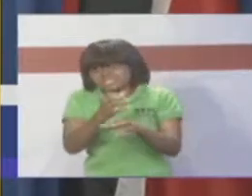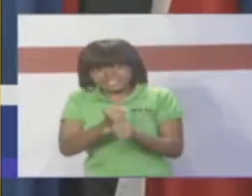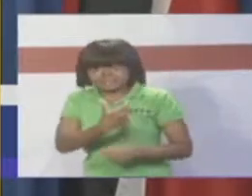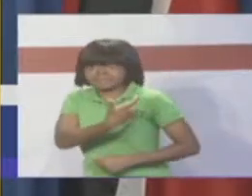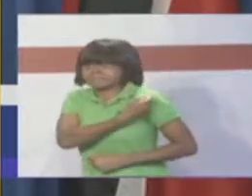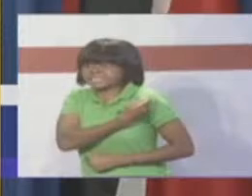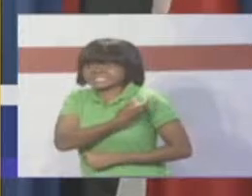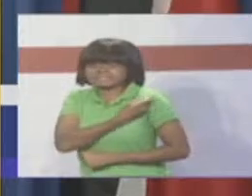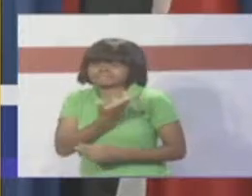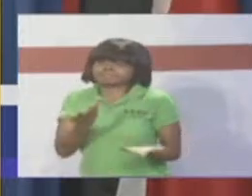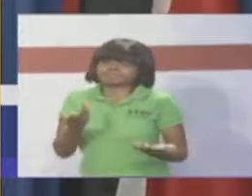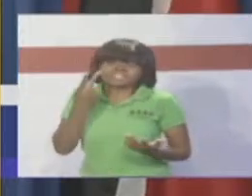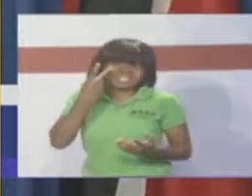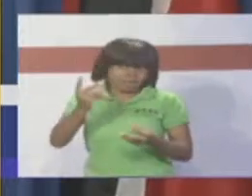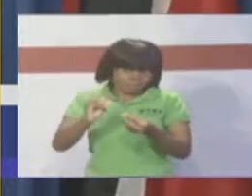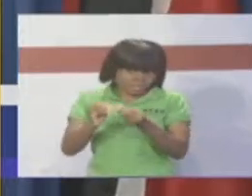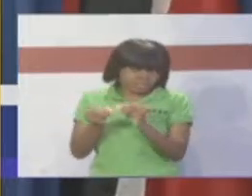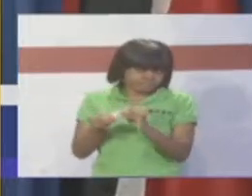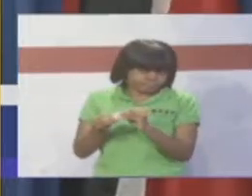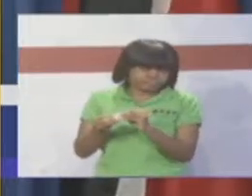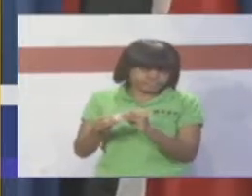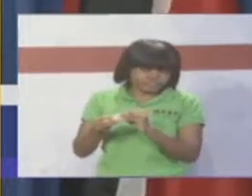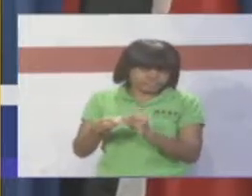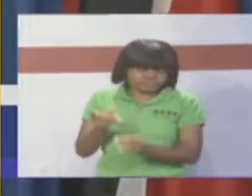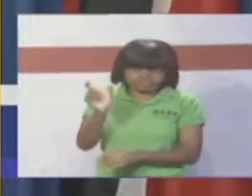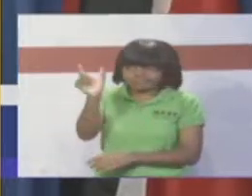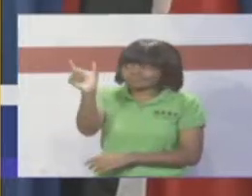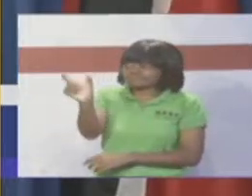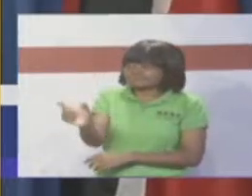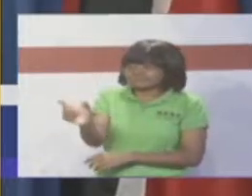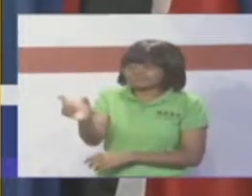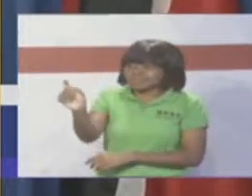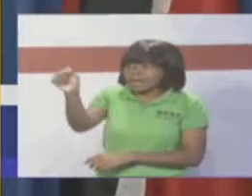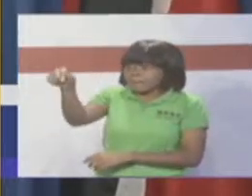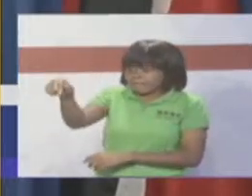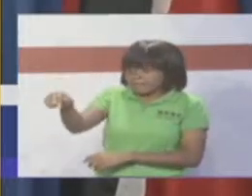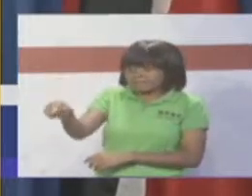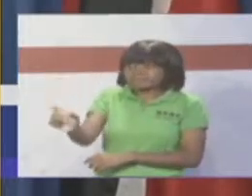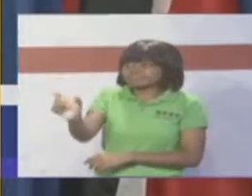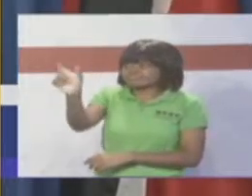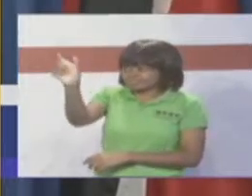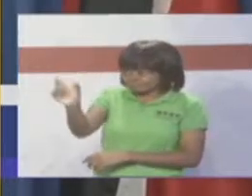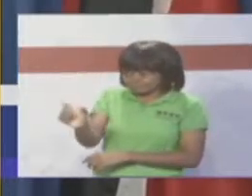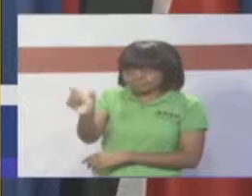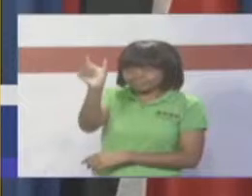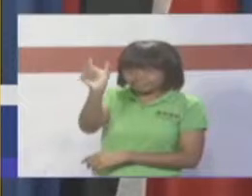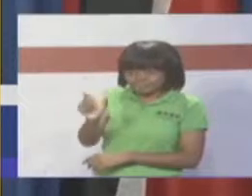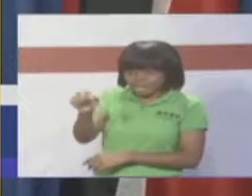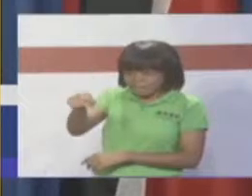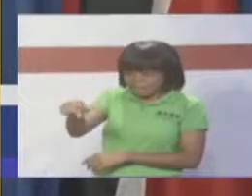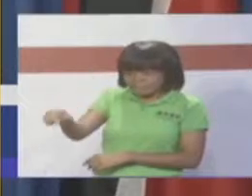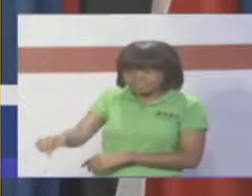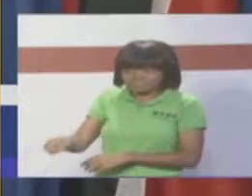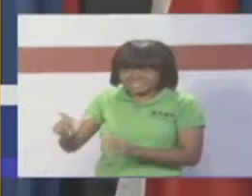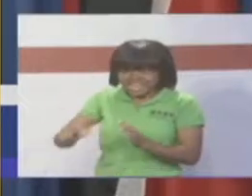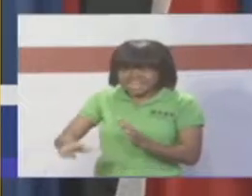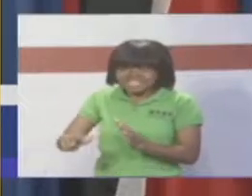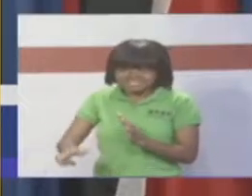vaccines, not because the science is not showing us that if you are vaccinated, you are not likely to end up in an ICU.